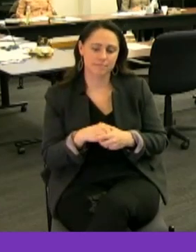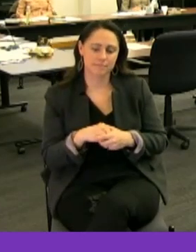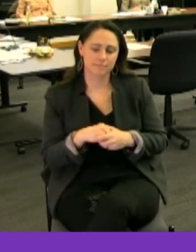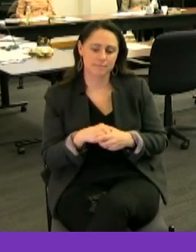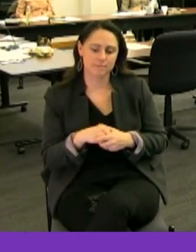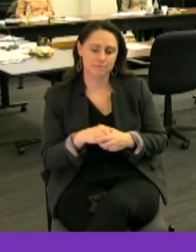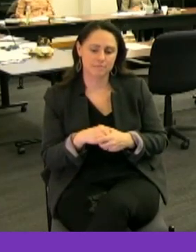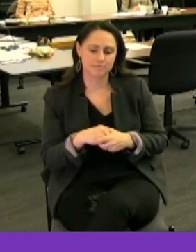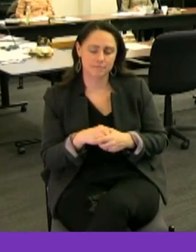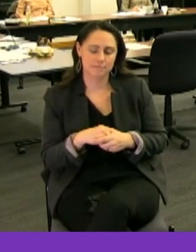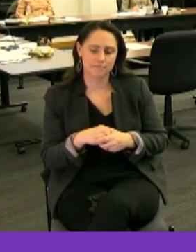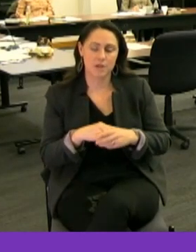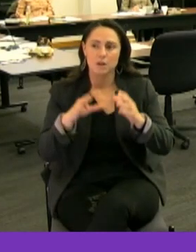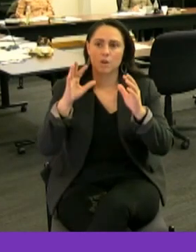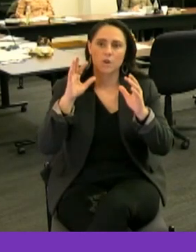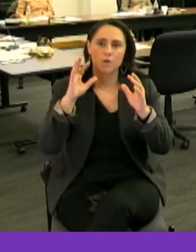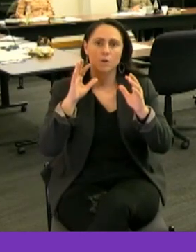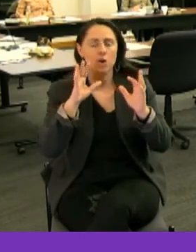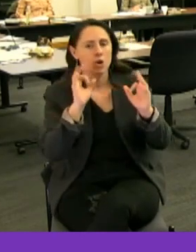Okay,